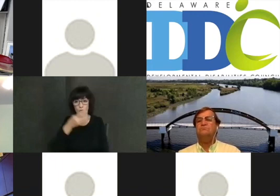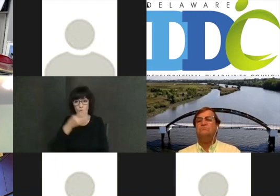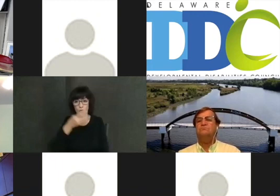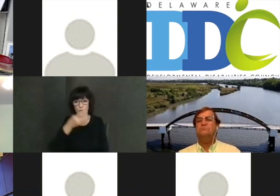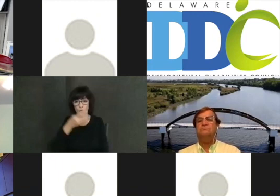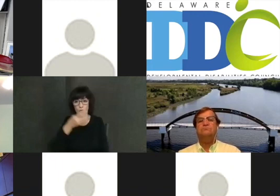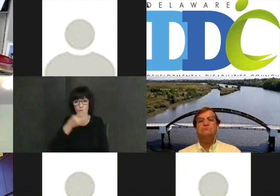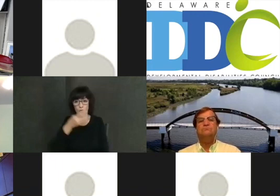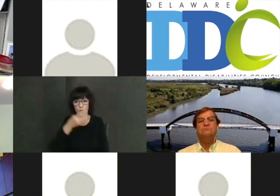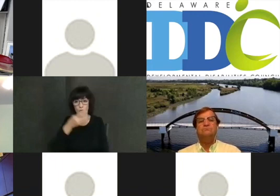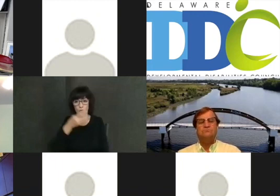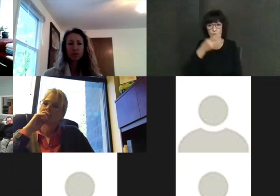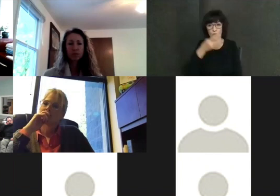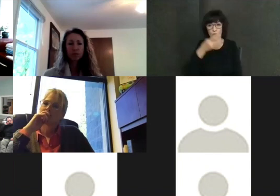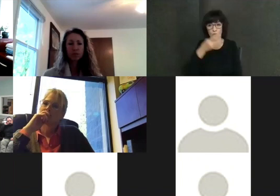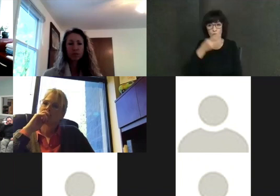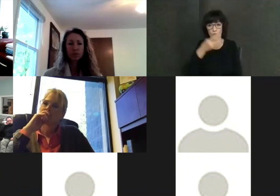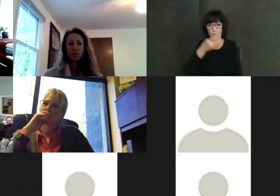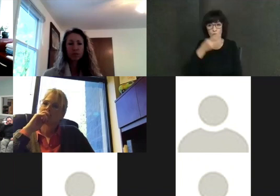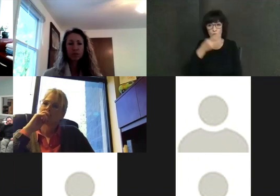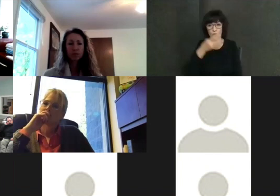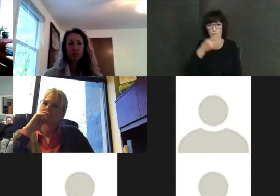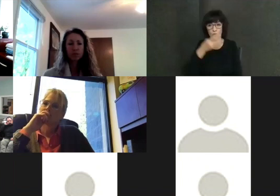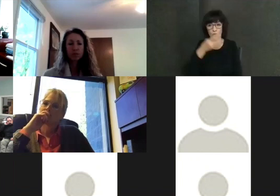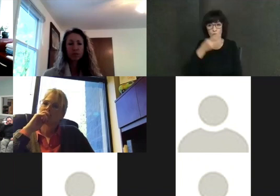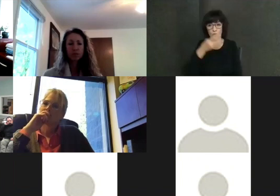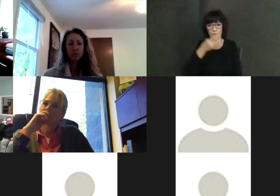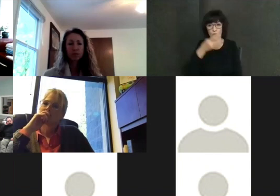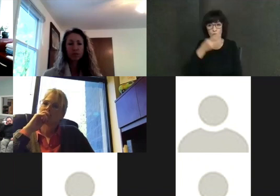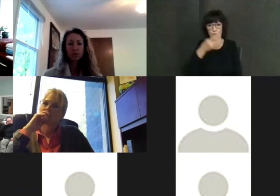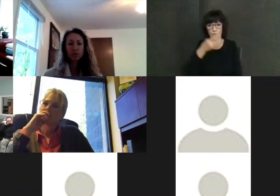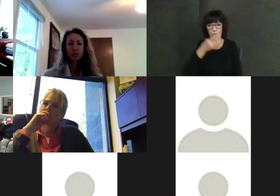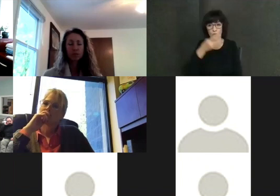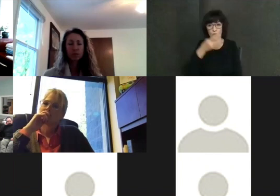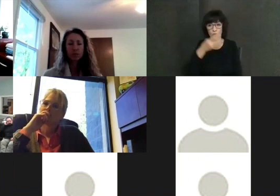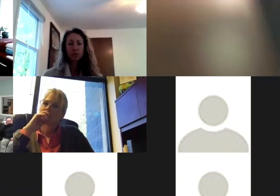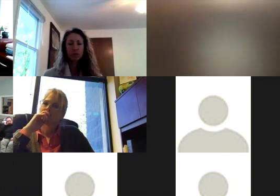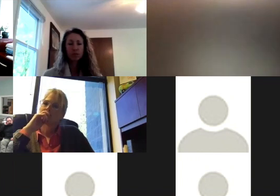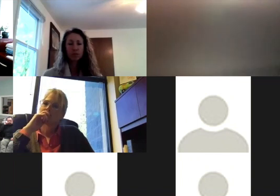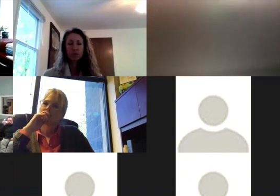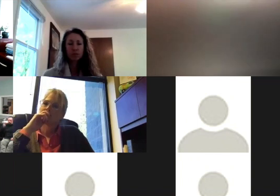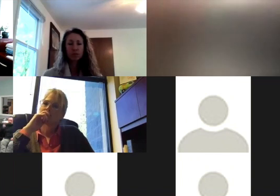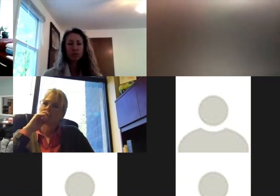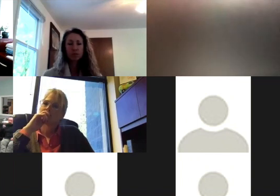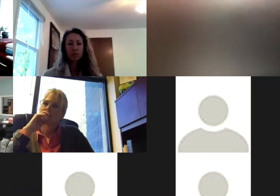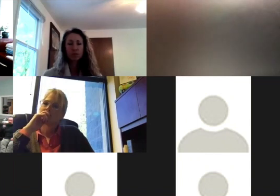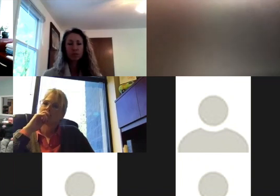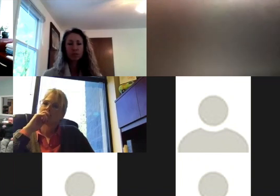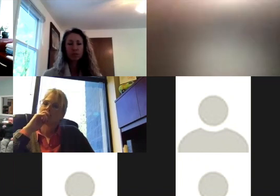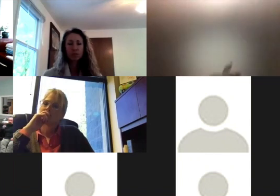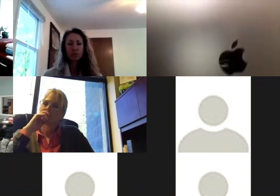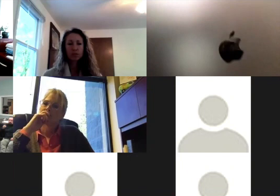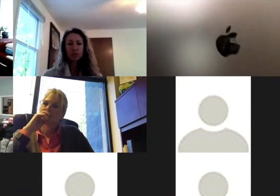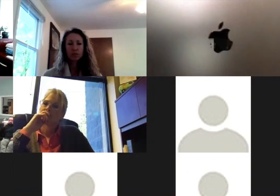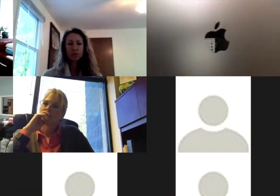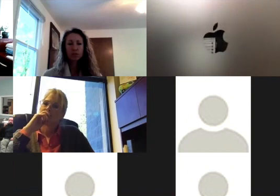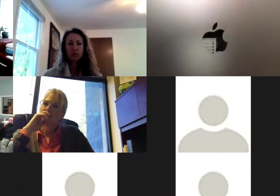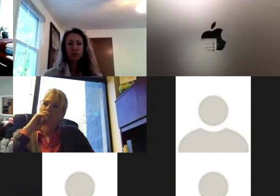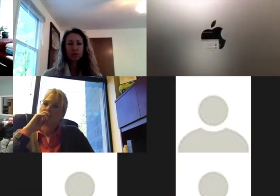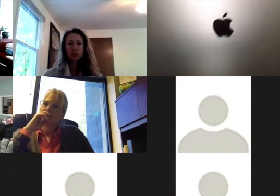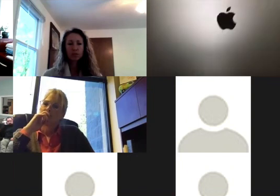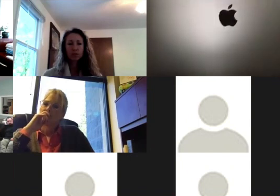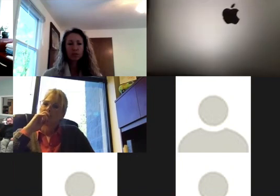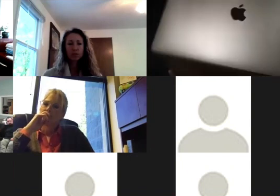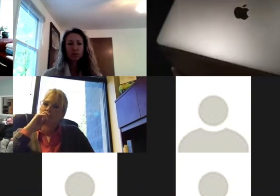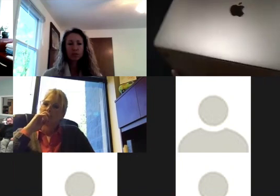Hi, and the answer for Sue is yes, that the symptoms list only comes up if you